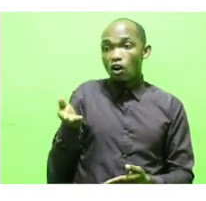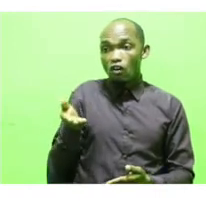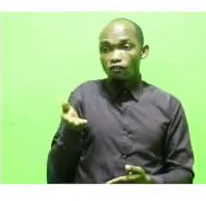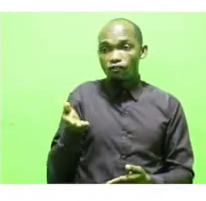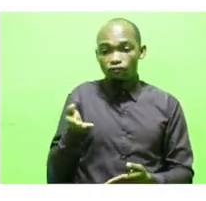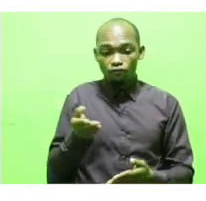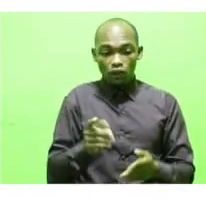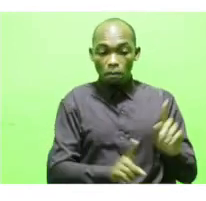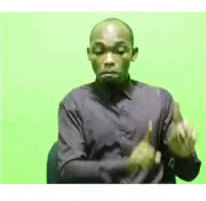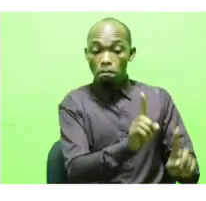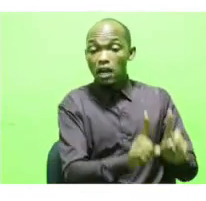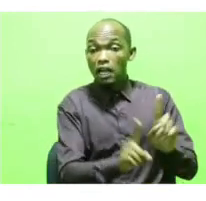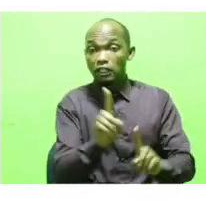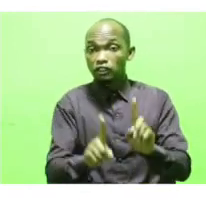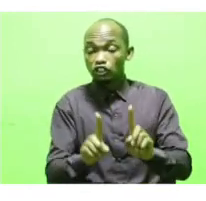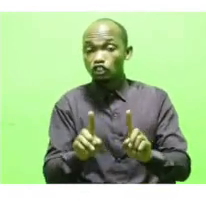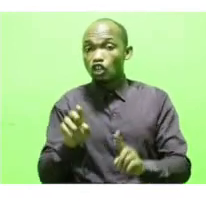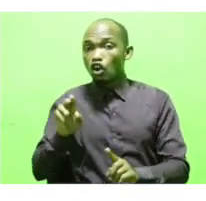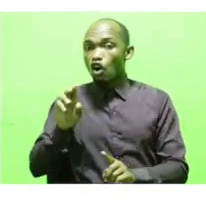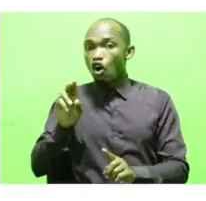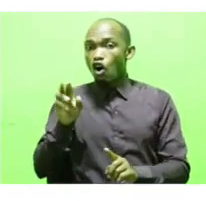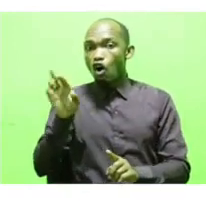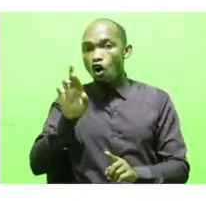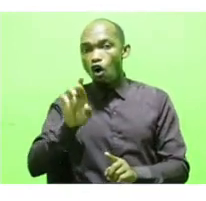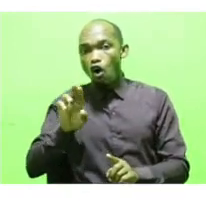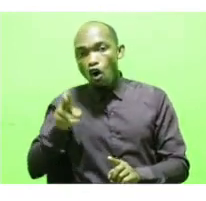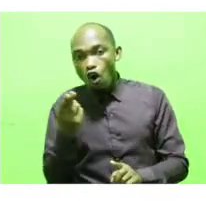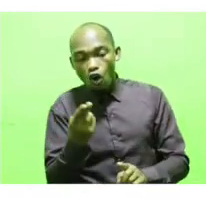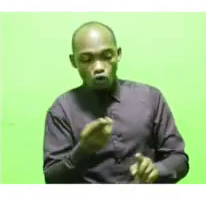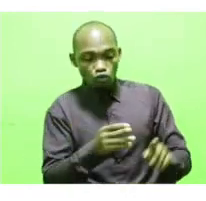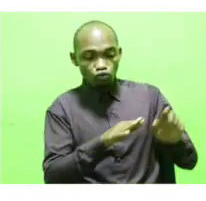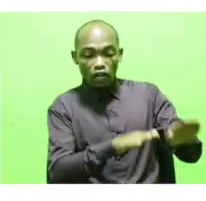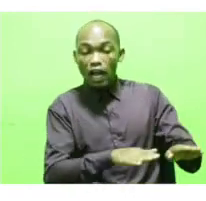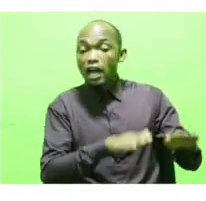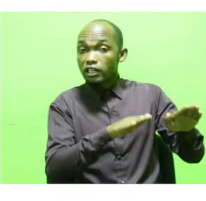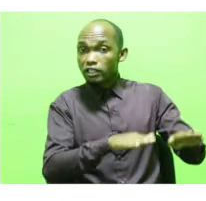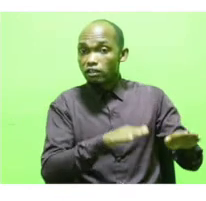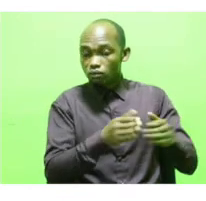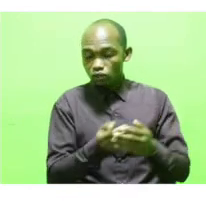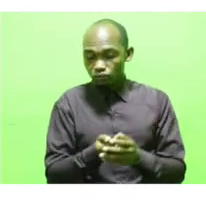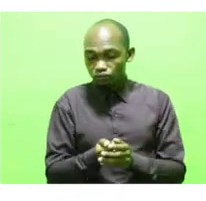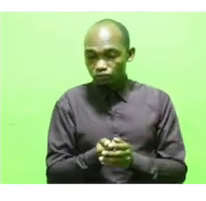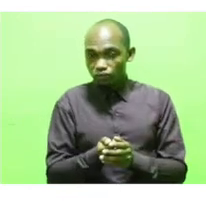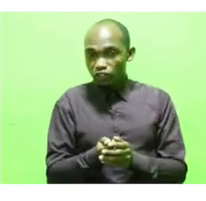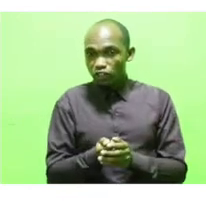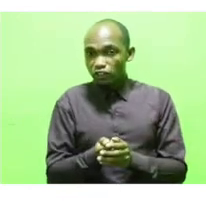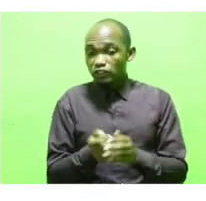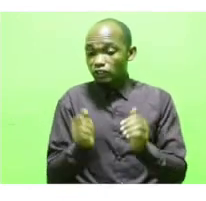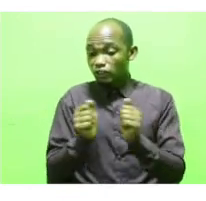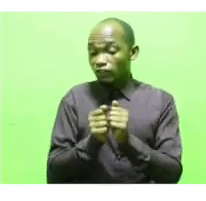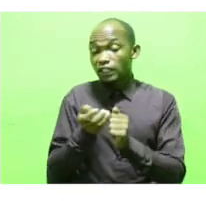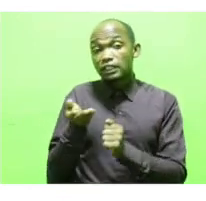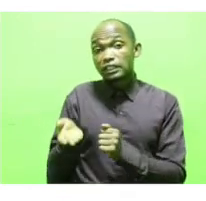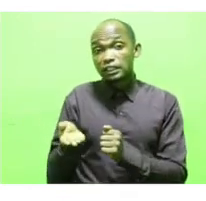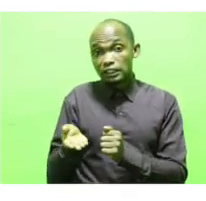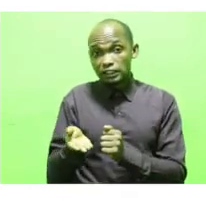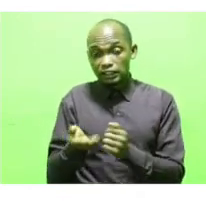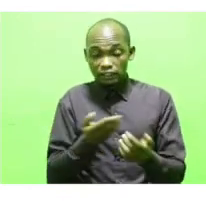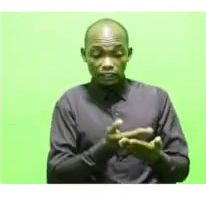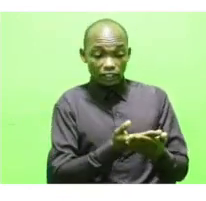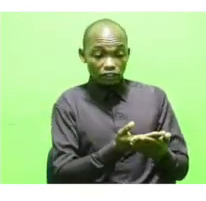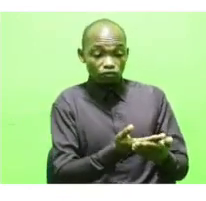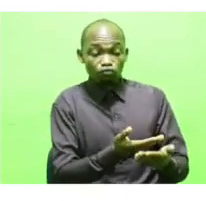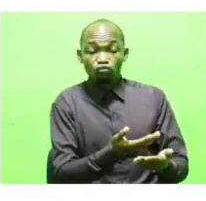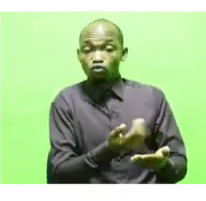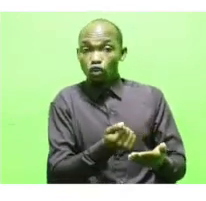that growth occurs in plants and animals, but there are factors which can affect it. That is, it can hinder